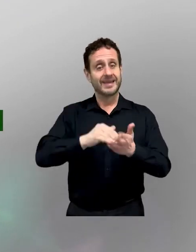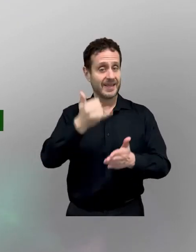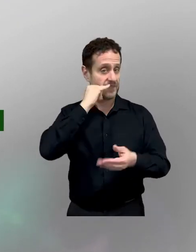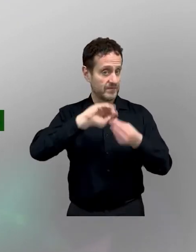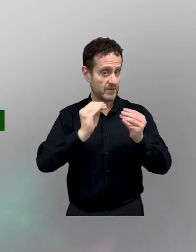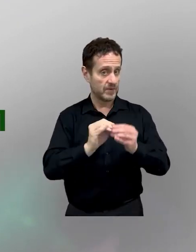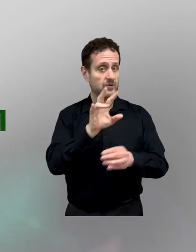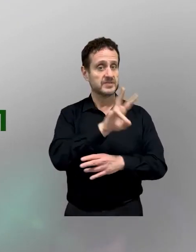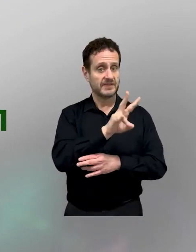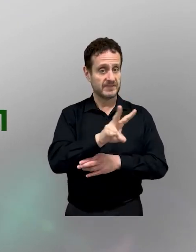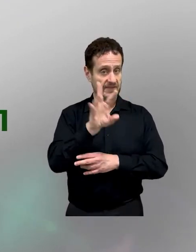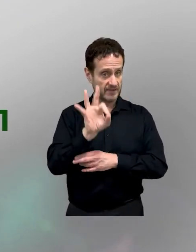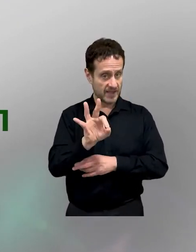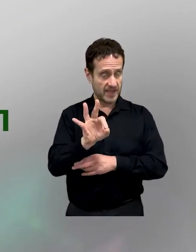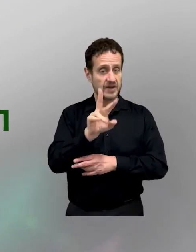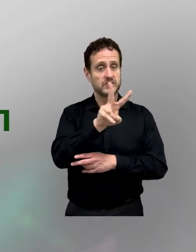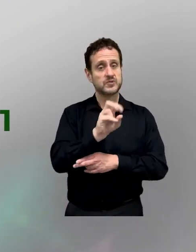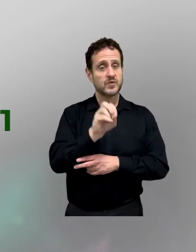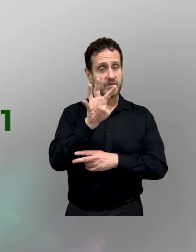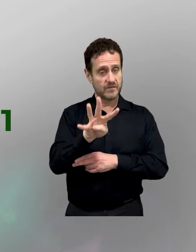779-204-7221. Again, that's